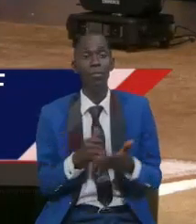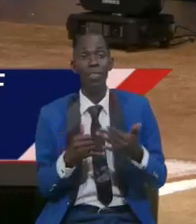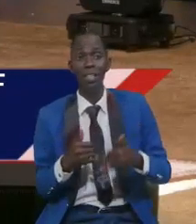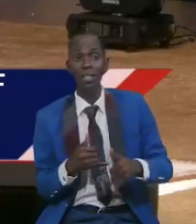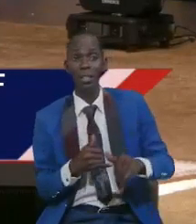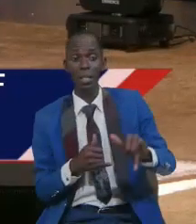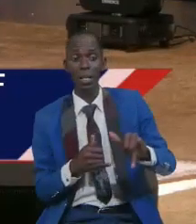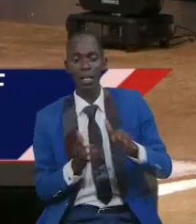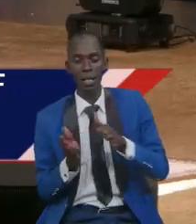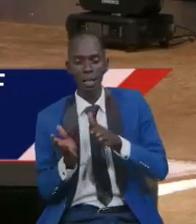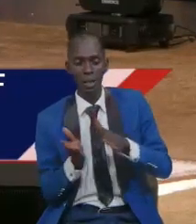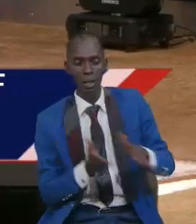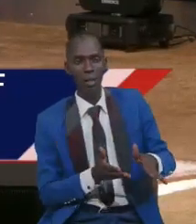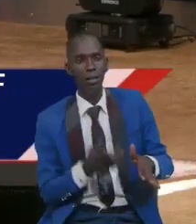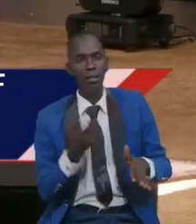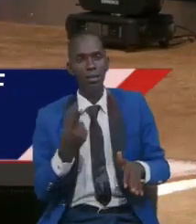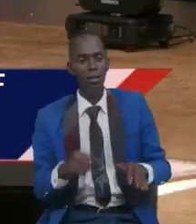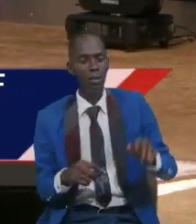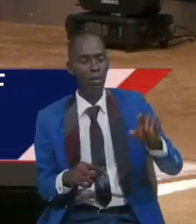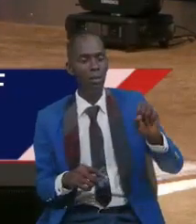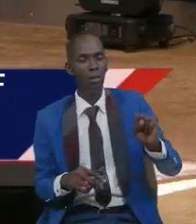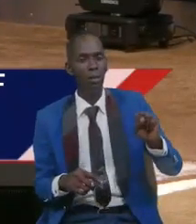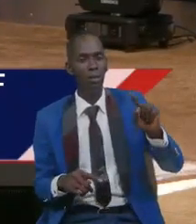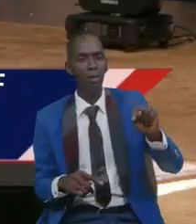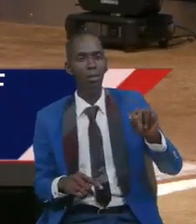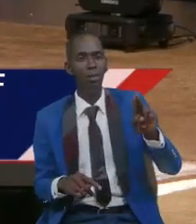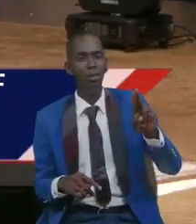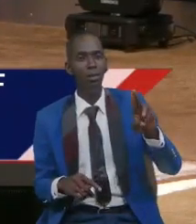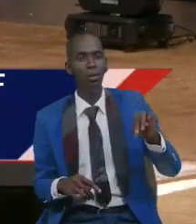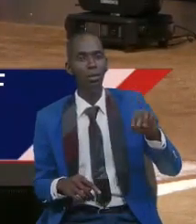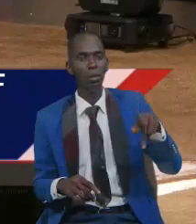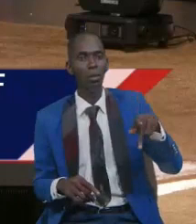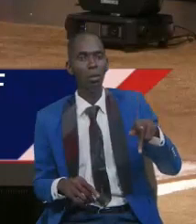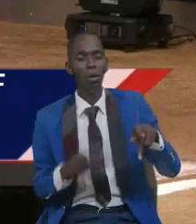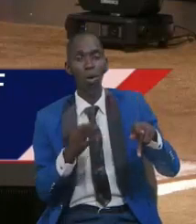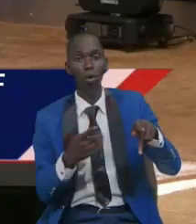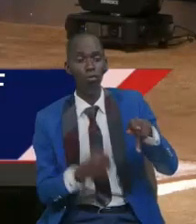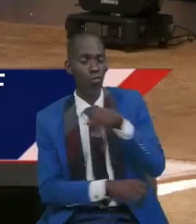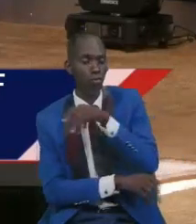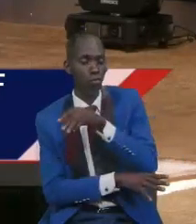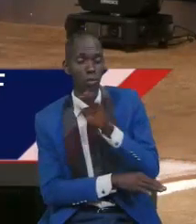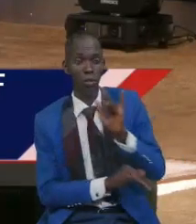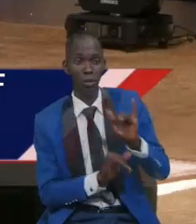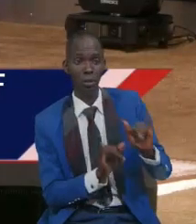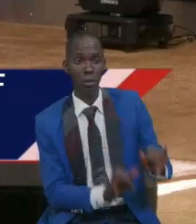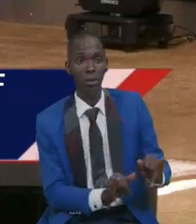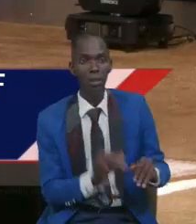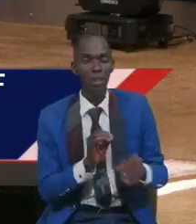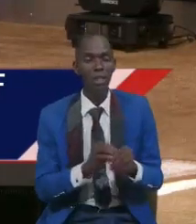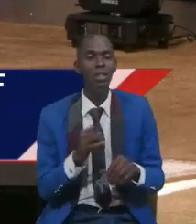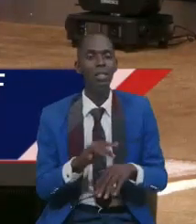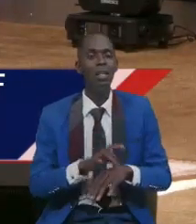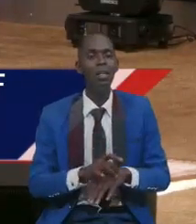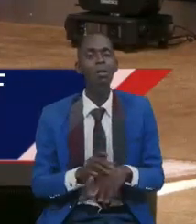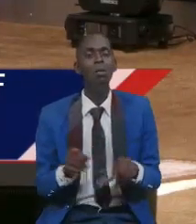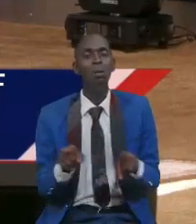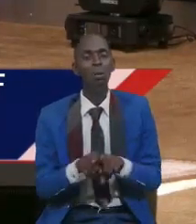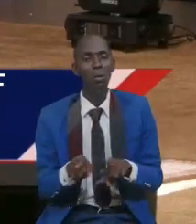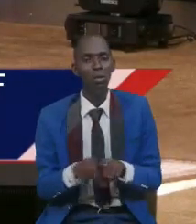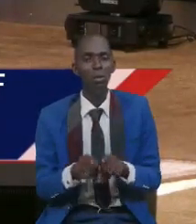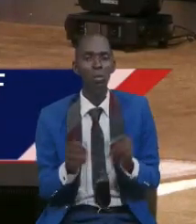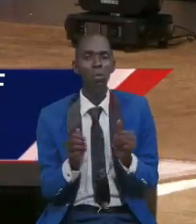yet leave the stump of the roots thereof in the earth,